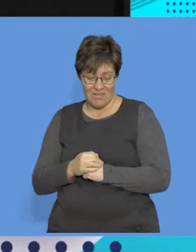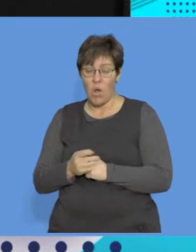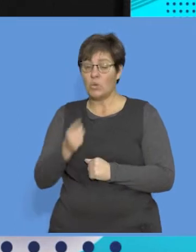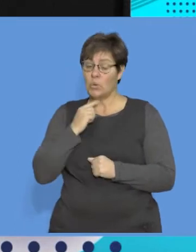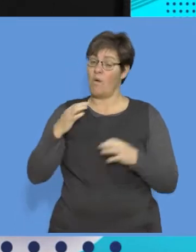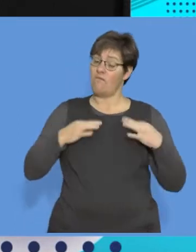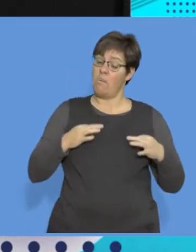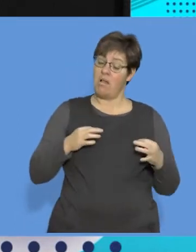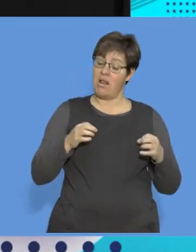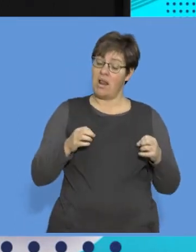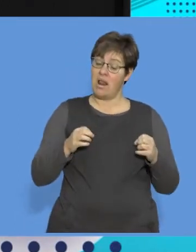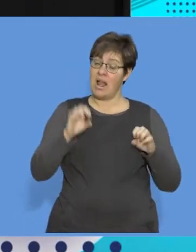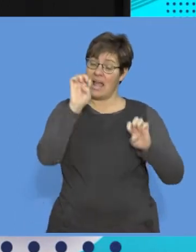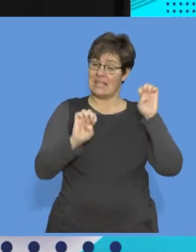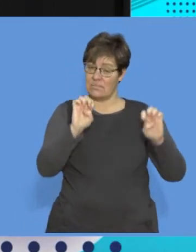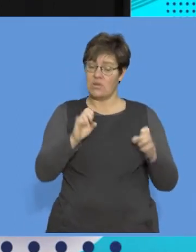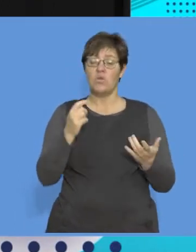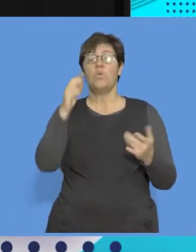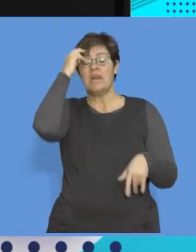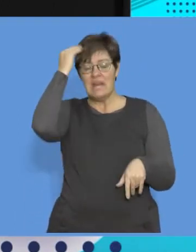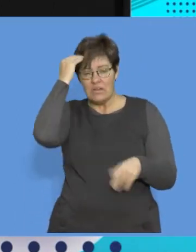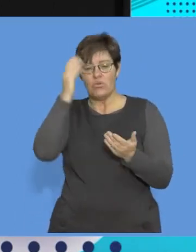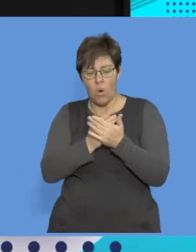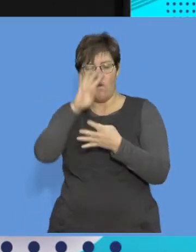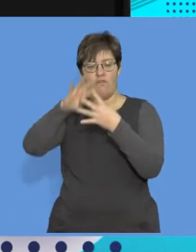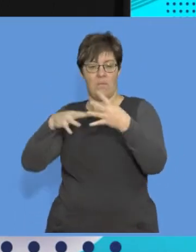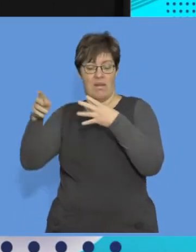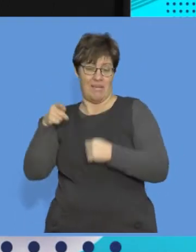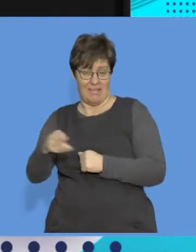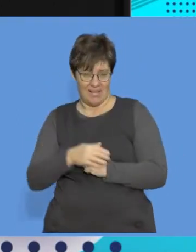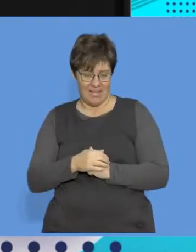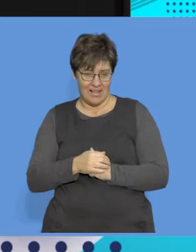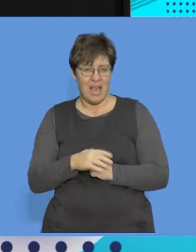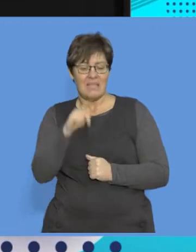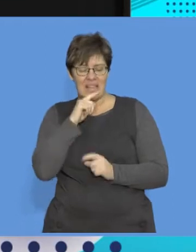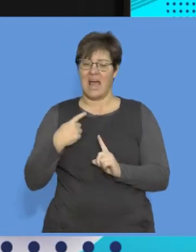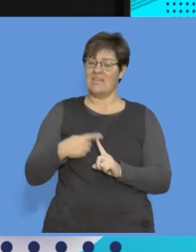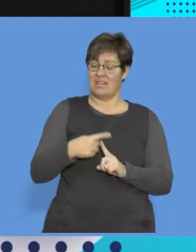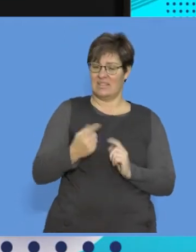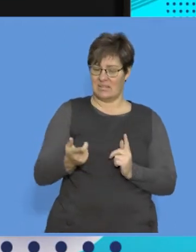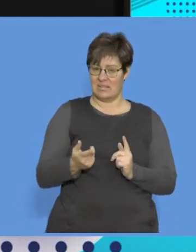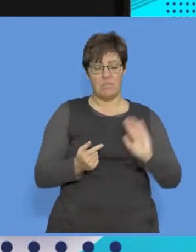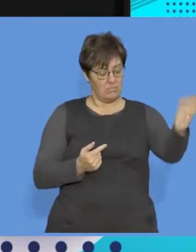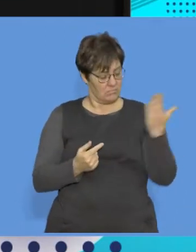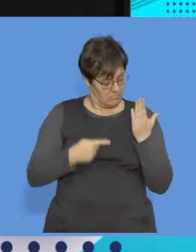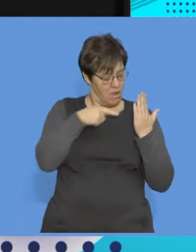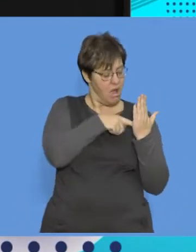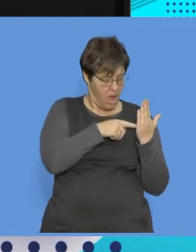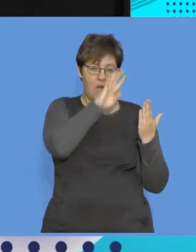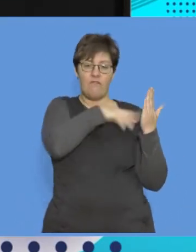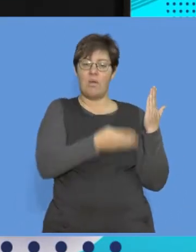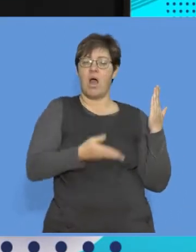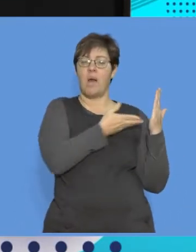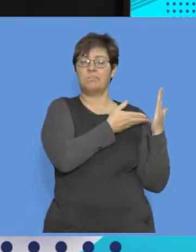those formulae are given to you. It's one of the advantages of this subject, is the way it's assessed, is that you